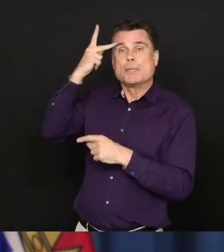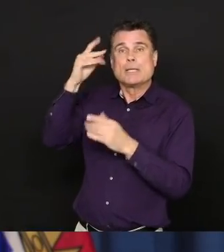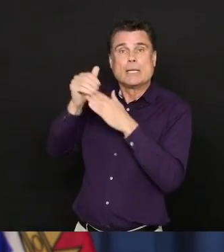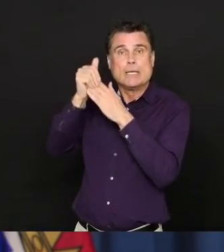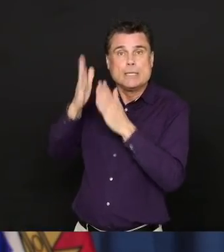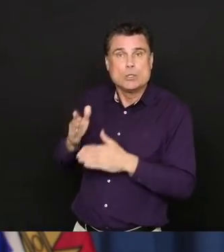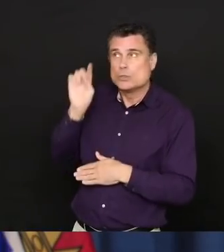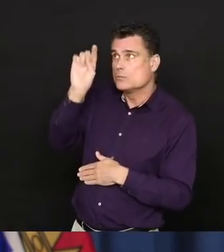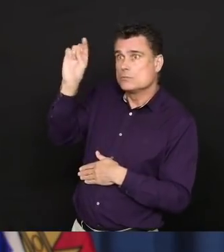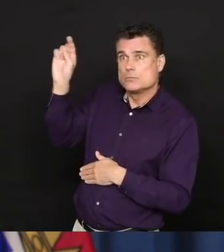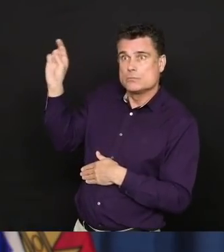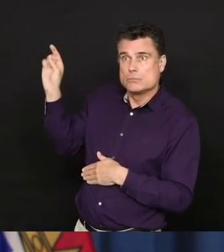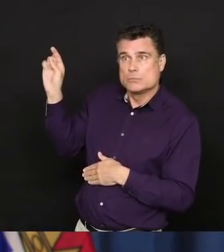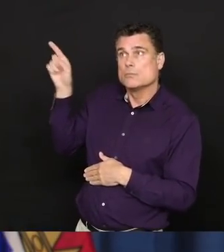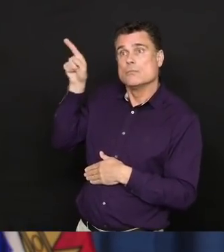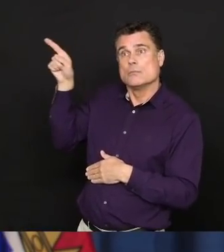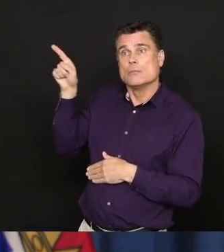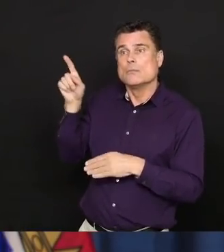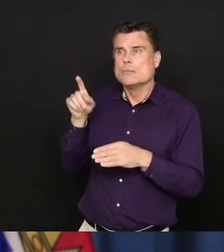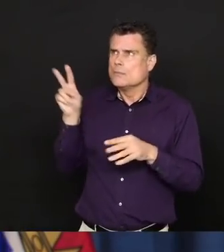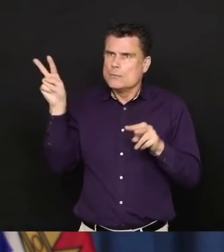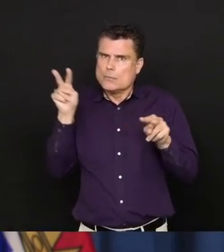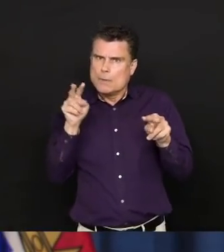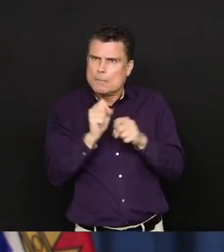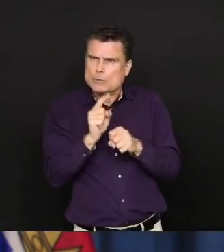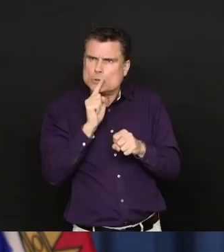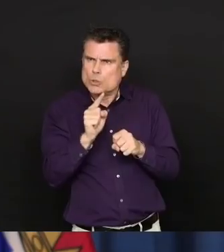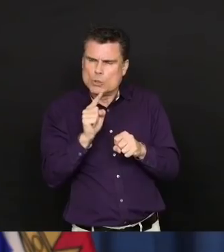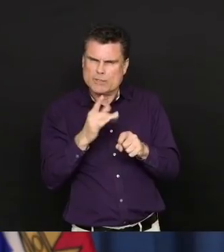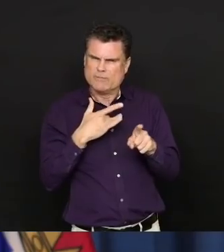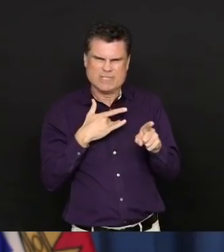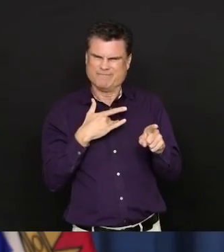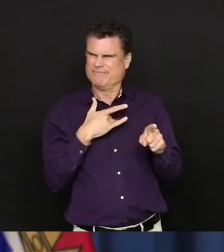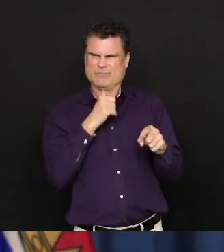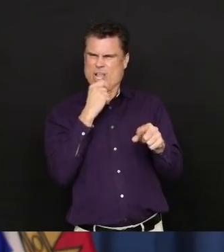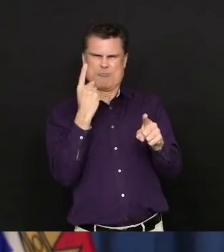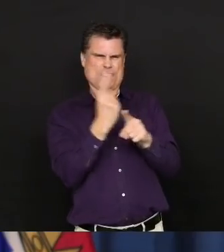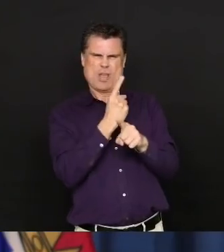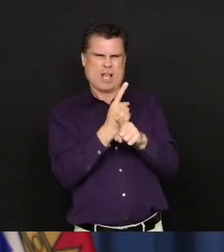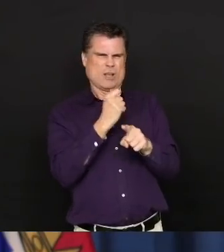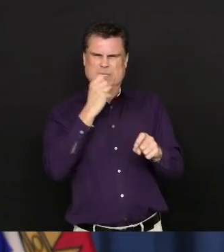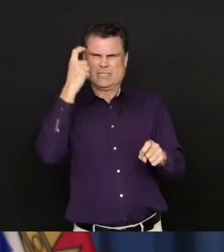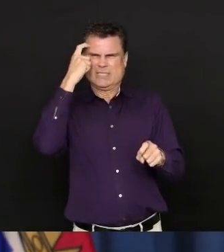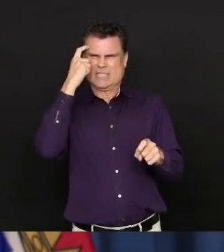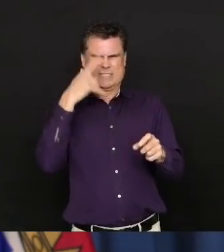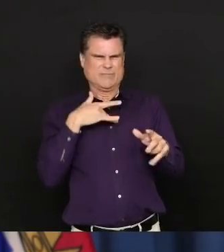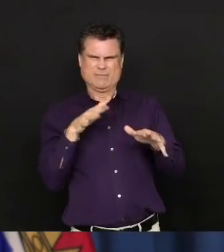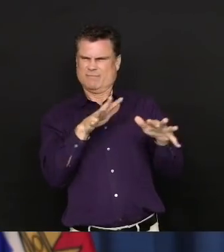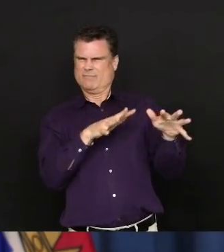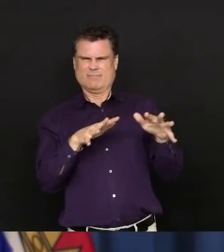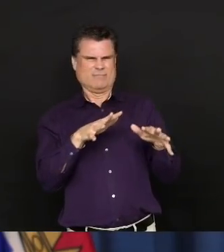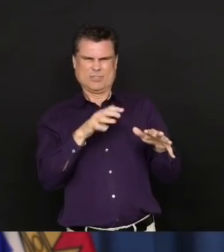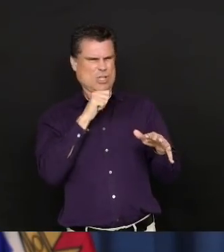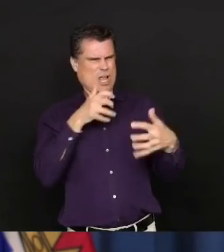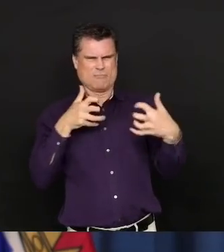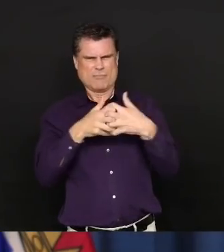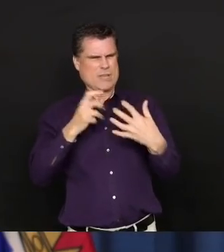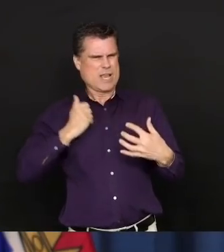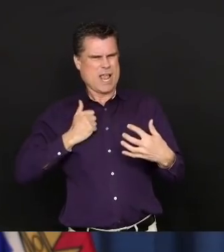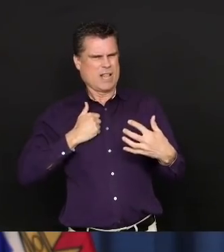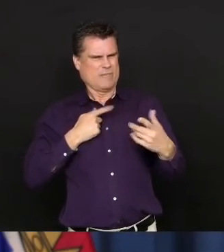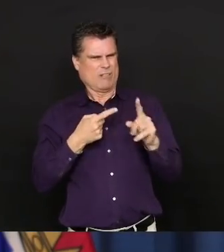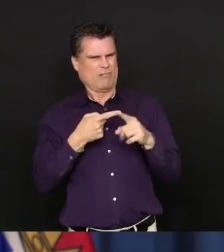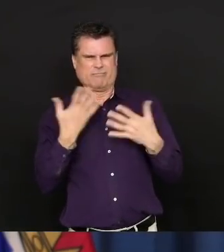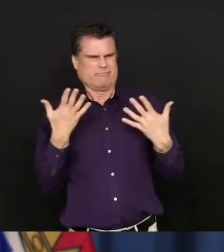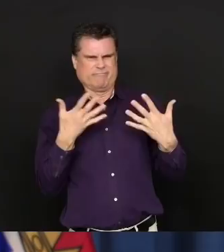should make those efforts rather than contributing and making the problem worse and going tit for tat. We should work